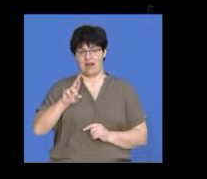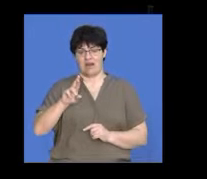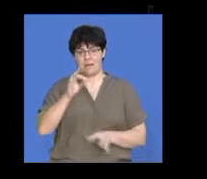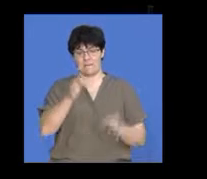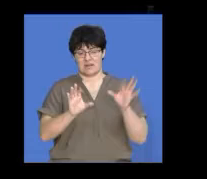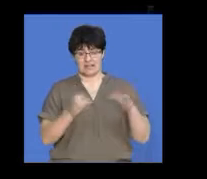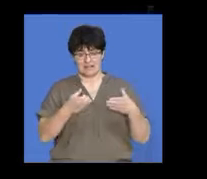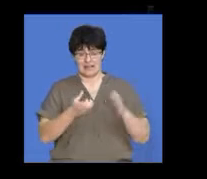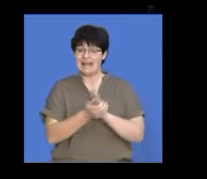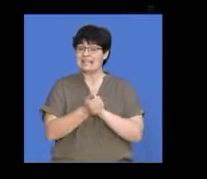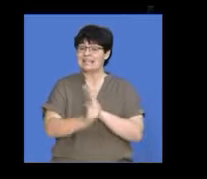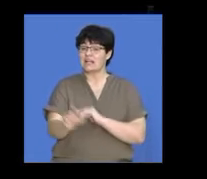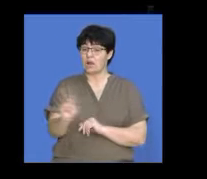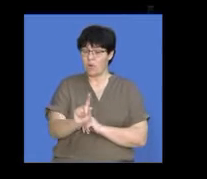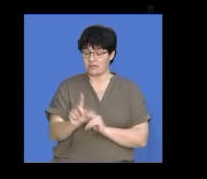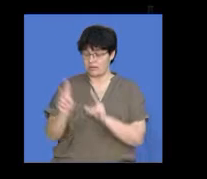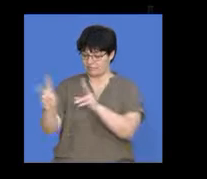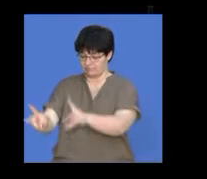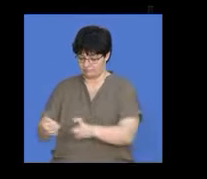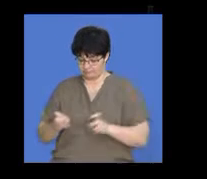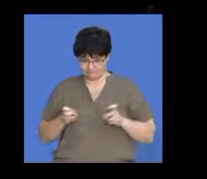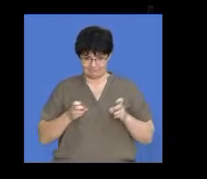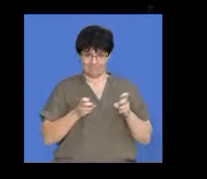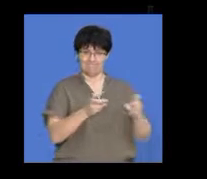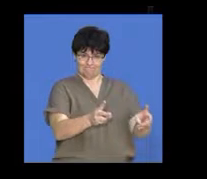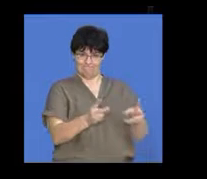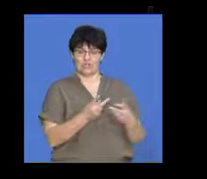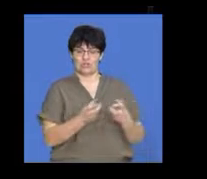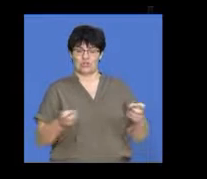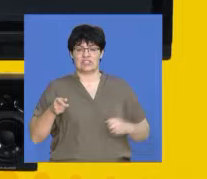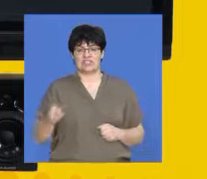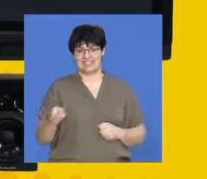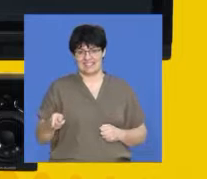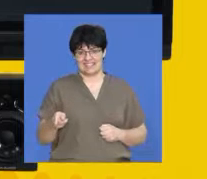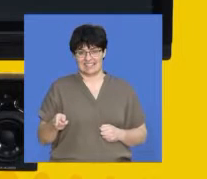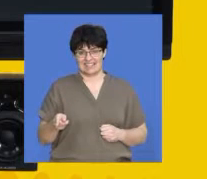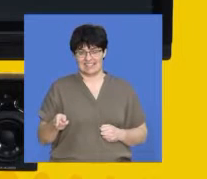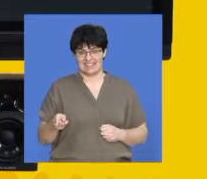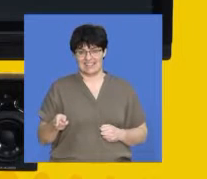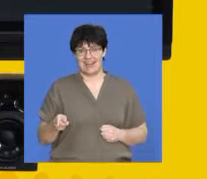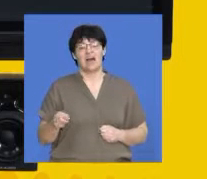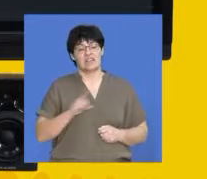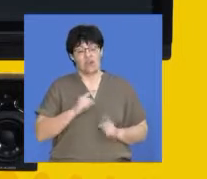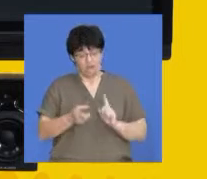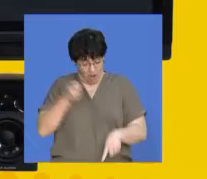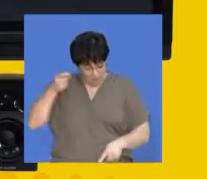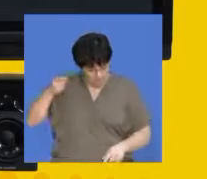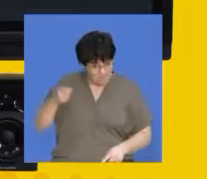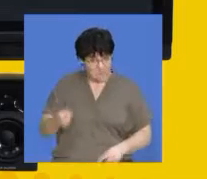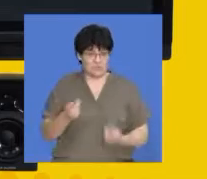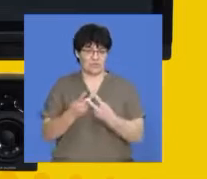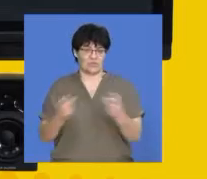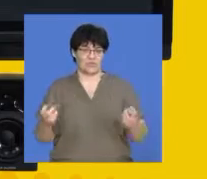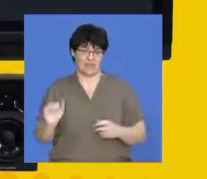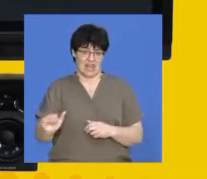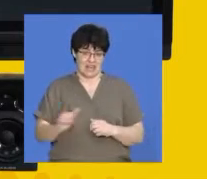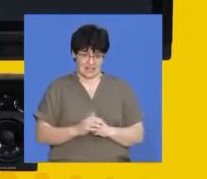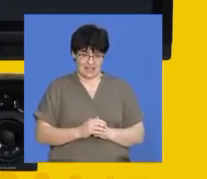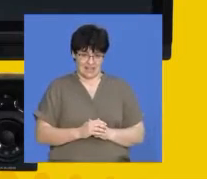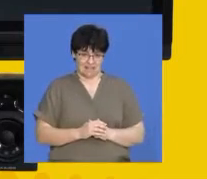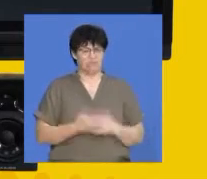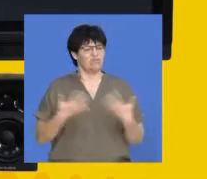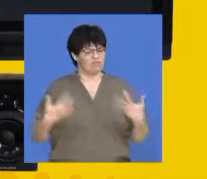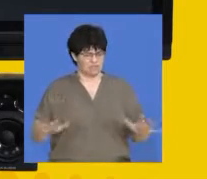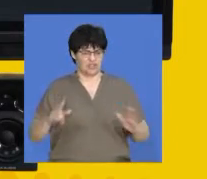And the skill there is the extraction of evidence from the source. That means that comes straight from source A that we